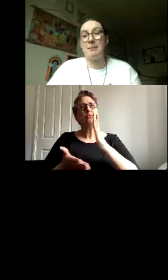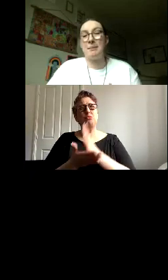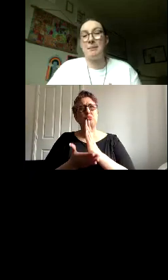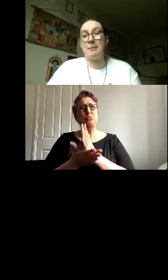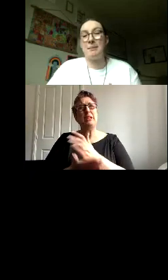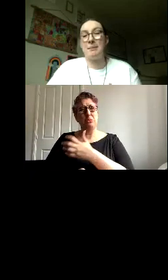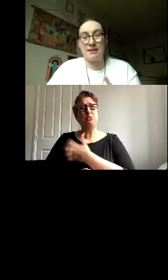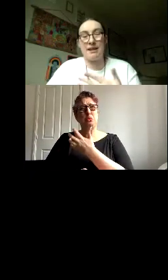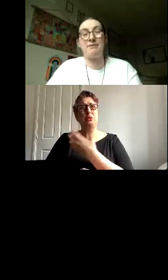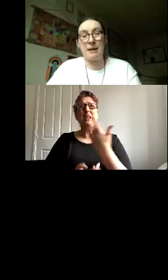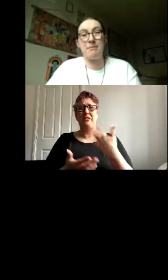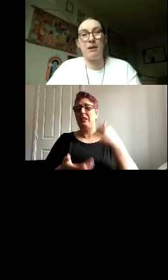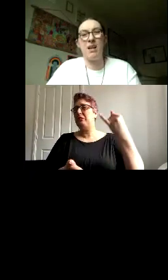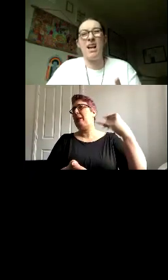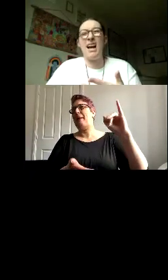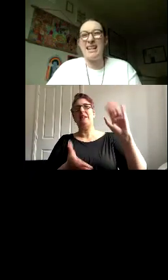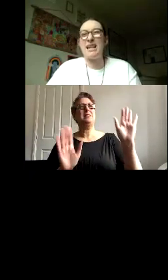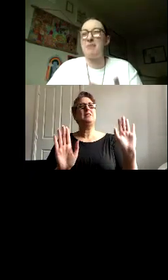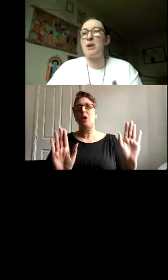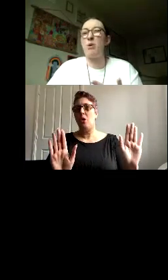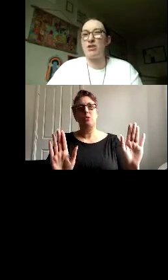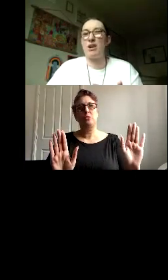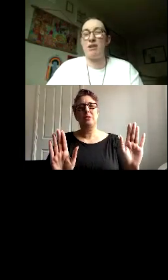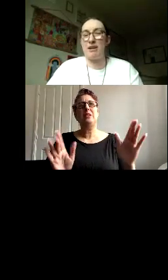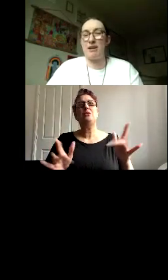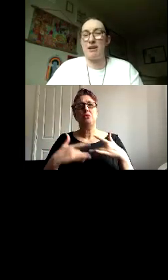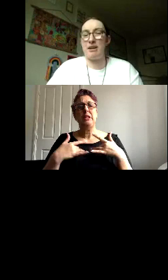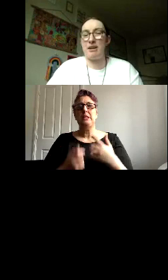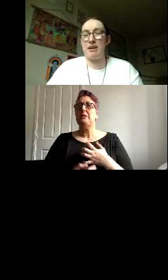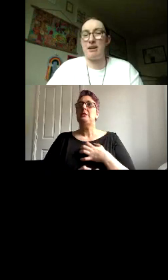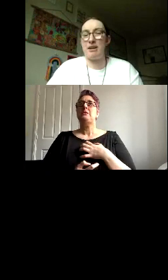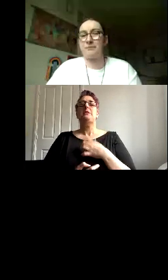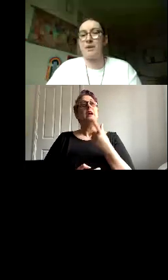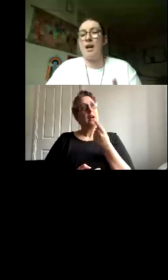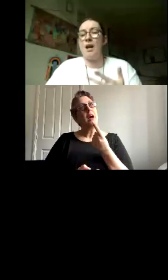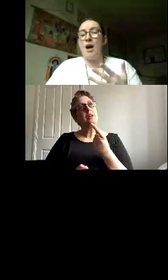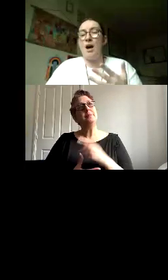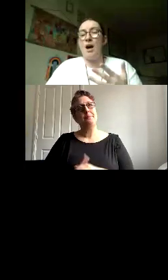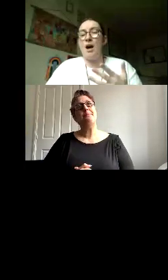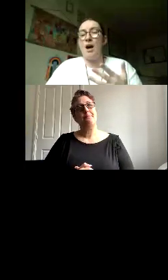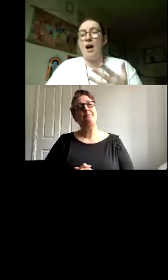really dismissive to deaf people, and it can be quite triggering for them as well.